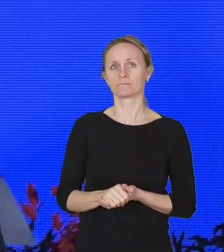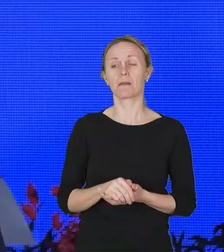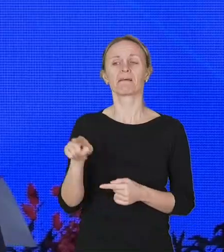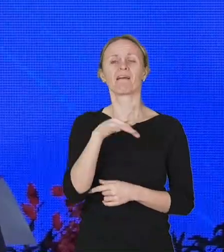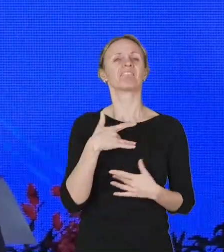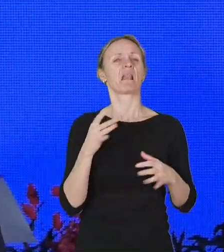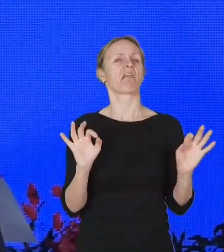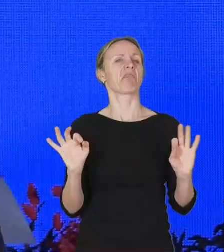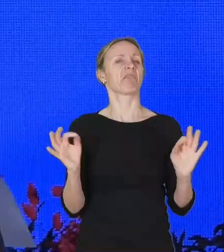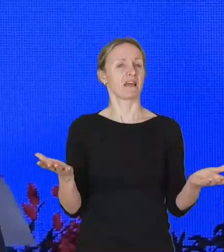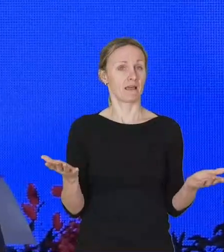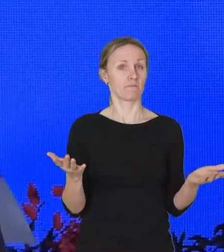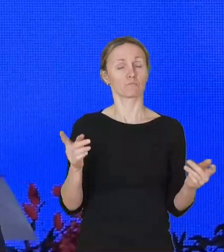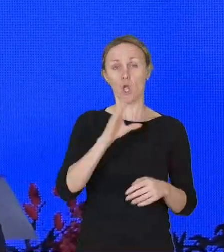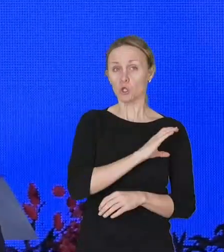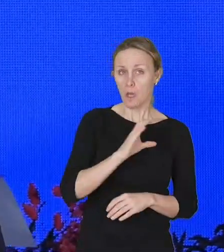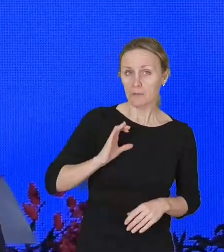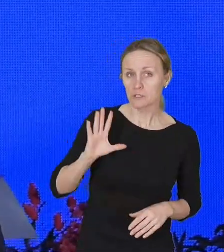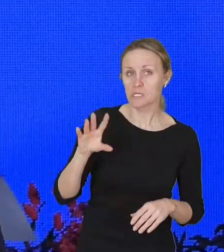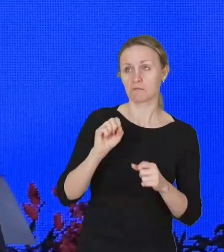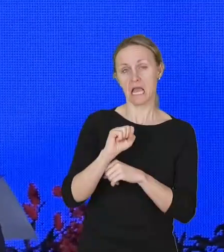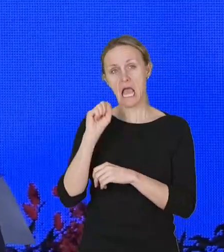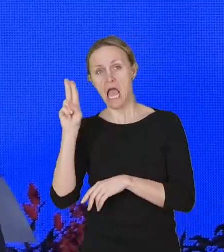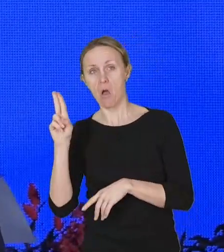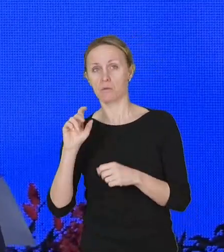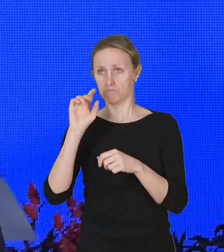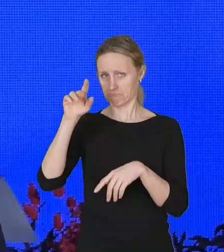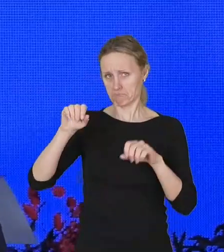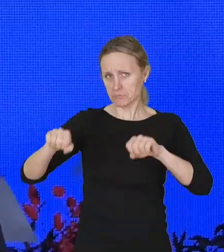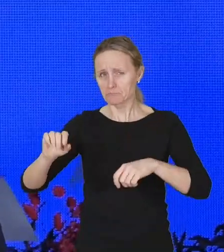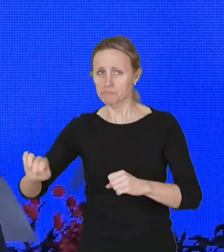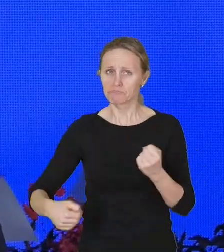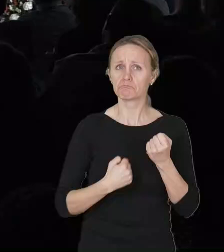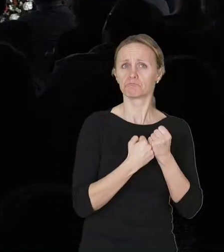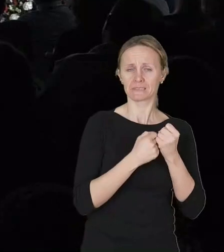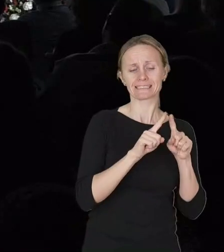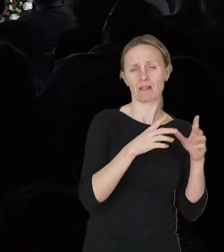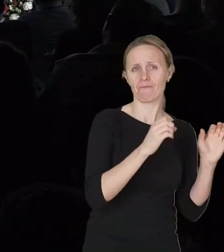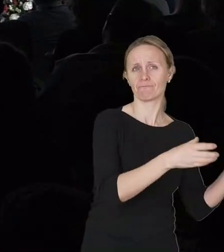develop their strategies, to find the priorities on through the different mechanisms?